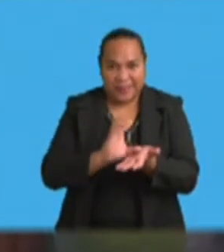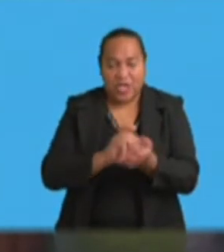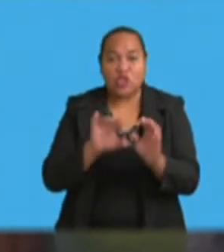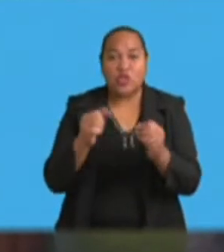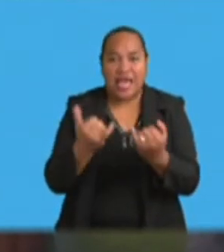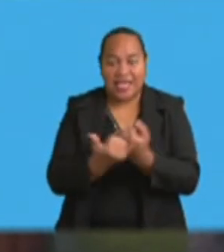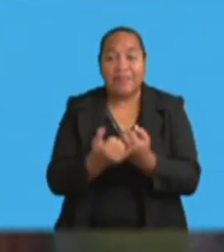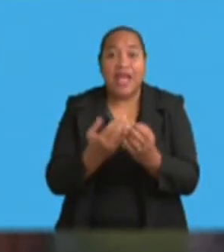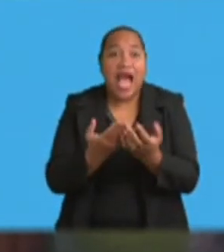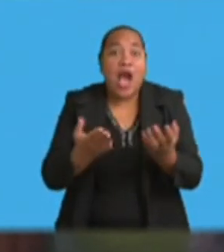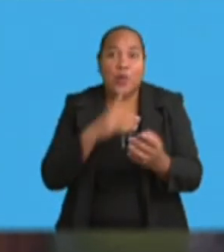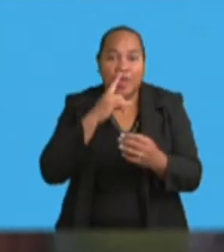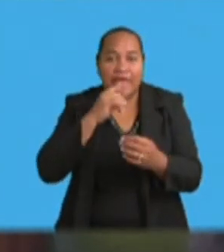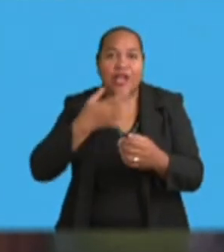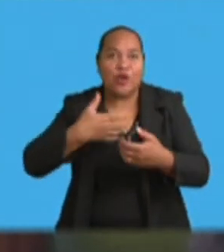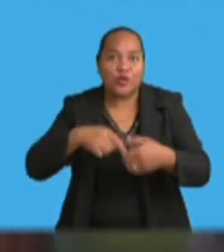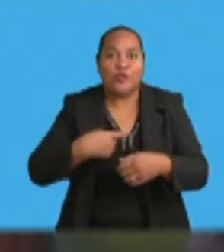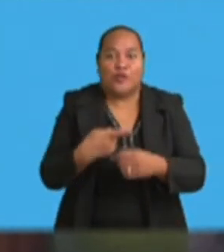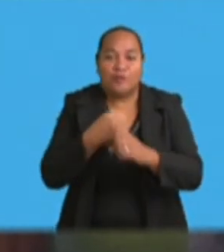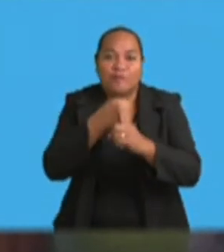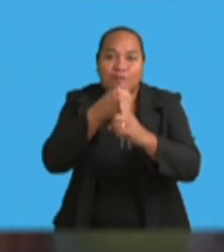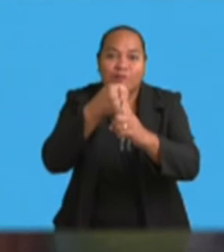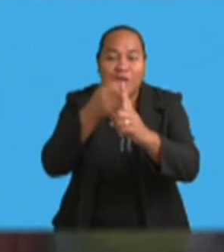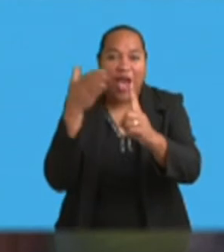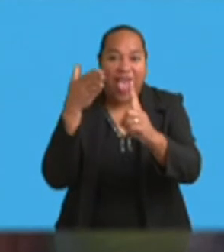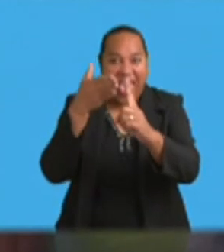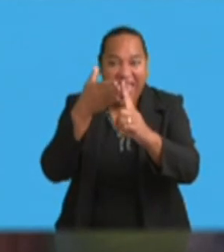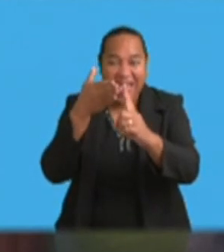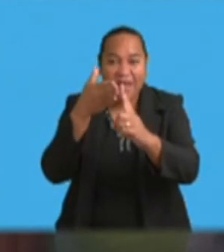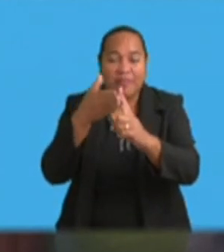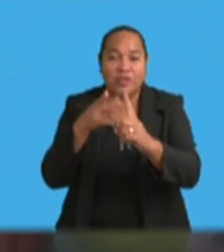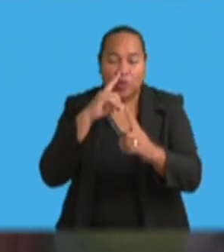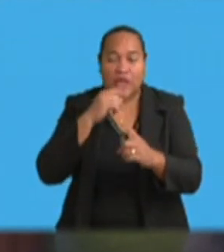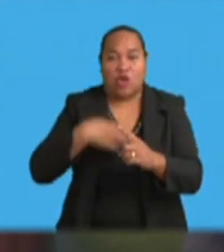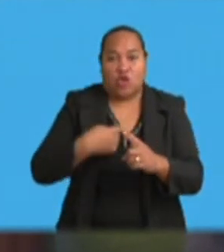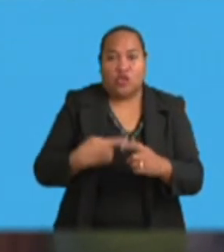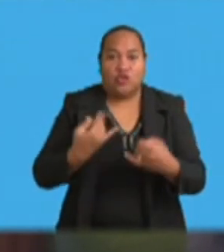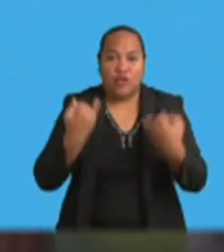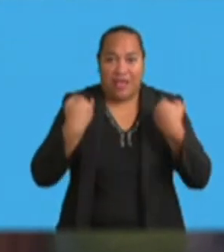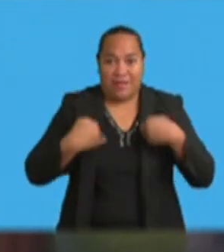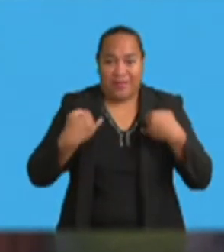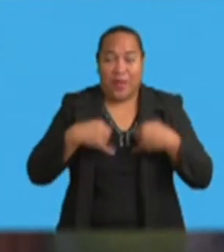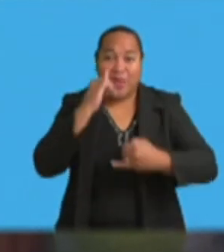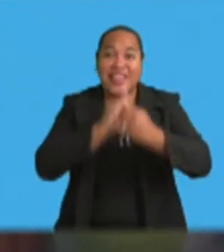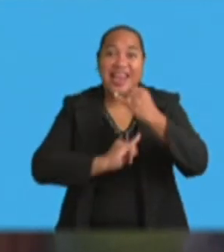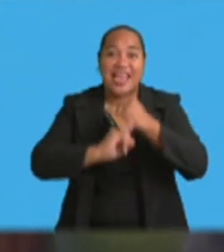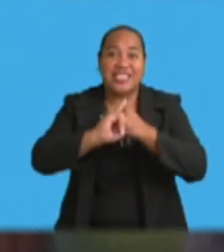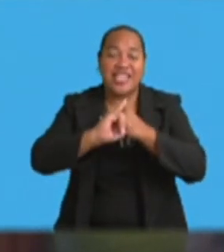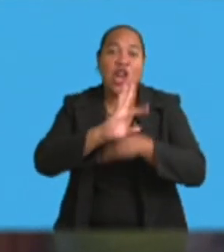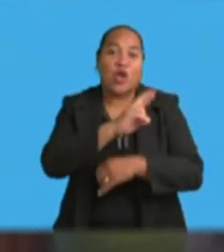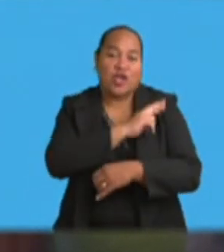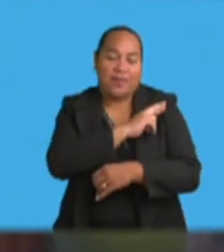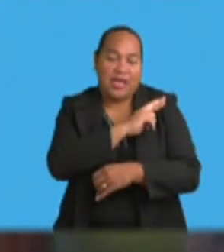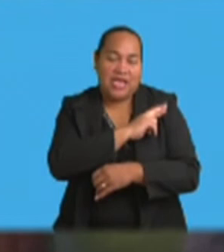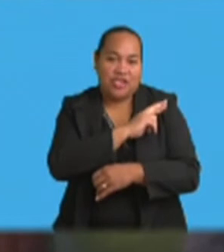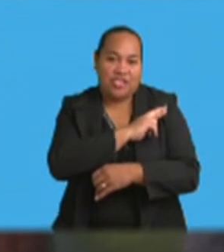further our aim in fully implementing our international obligations under CEDAW. So yes, Madam